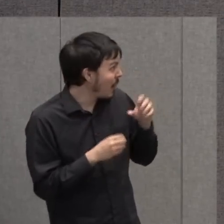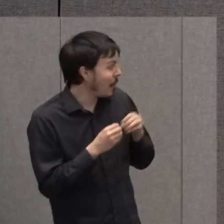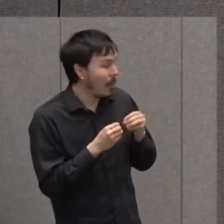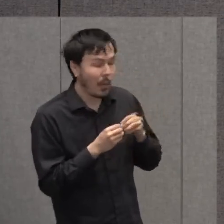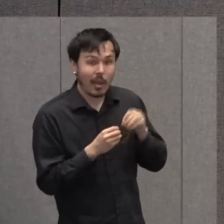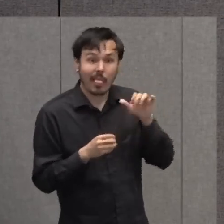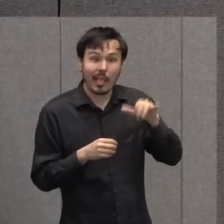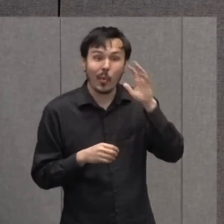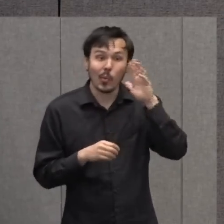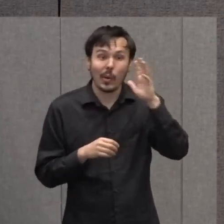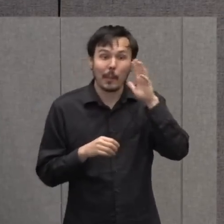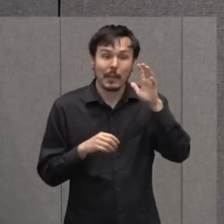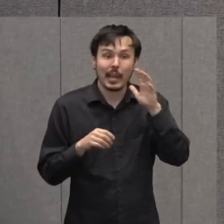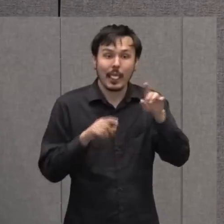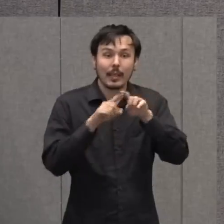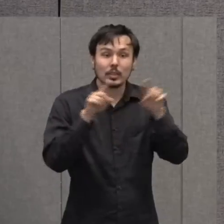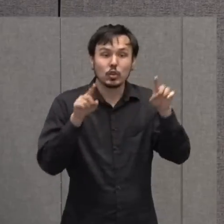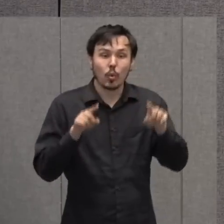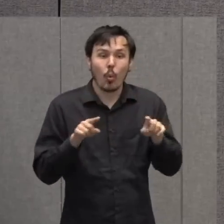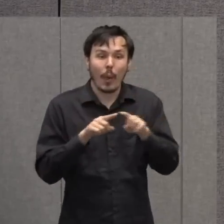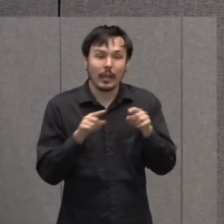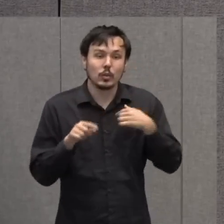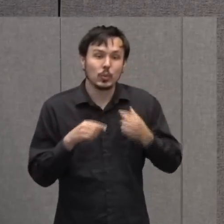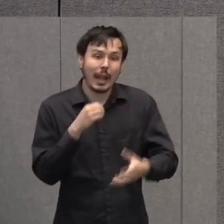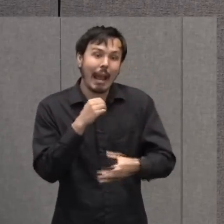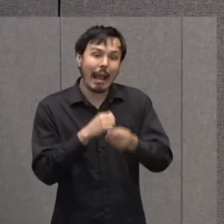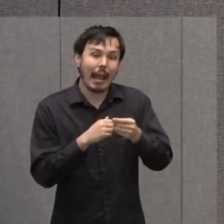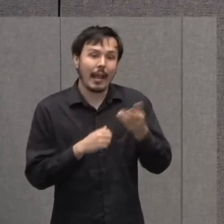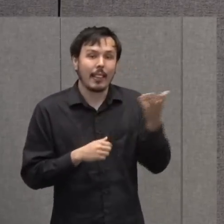the squares, the flats. We would add another flat.